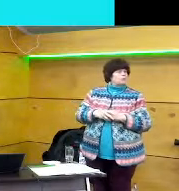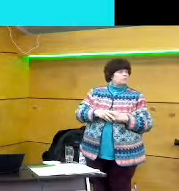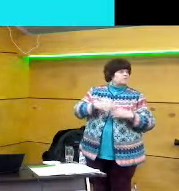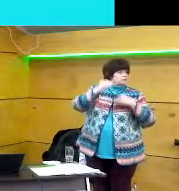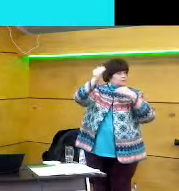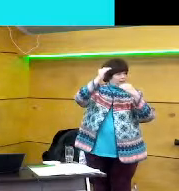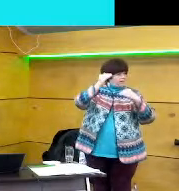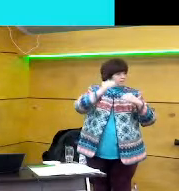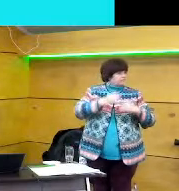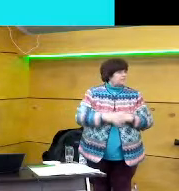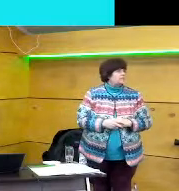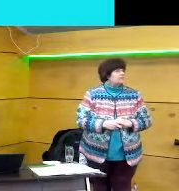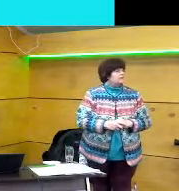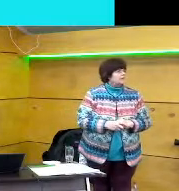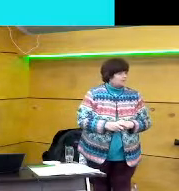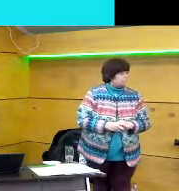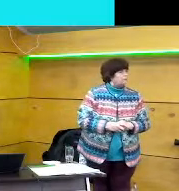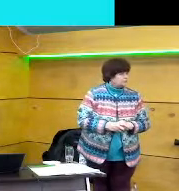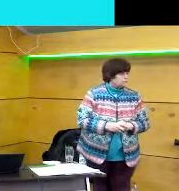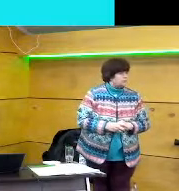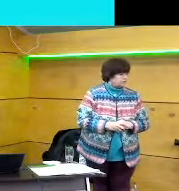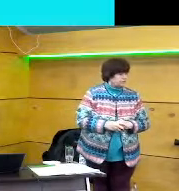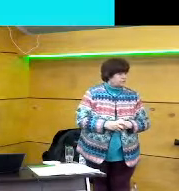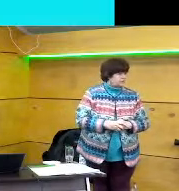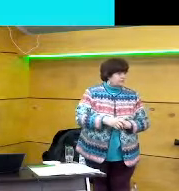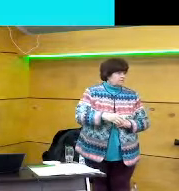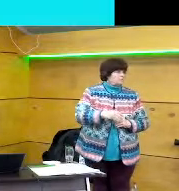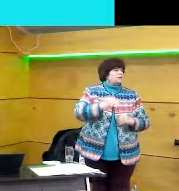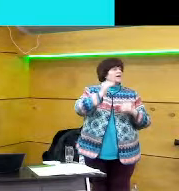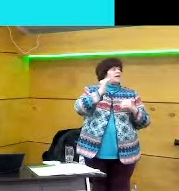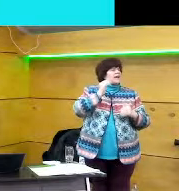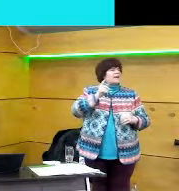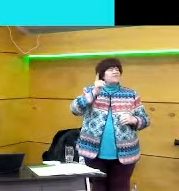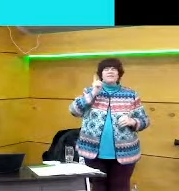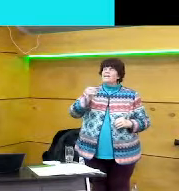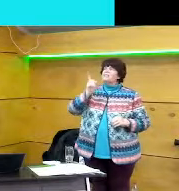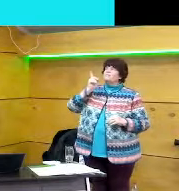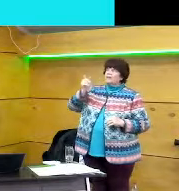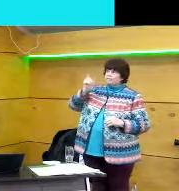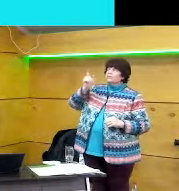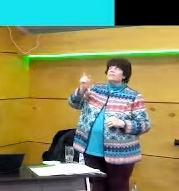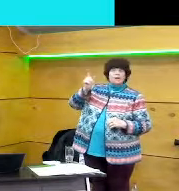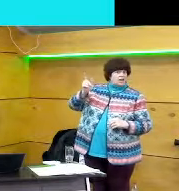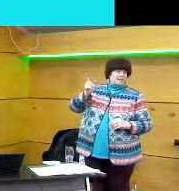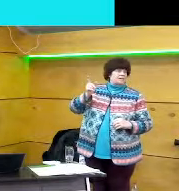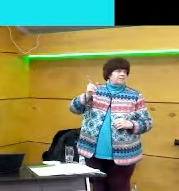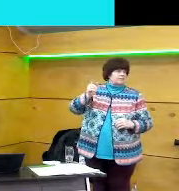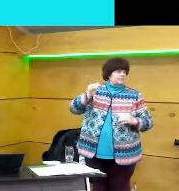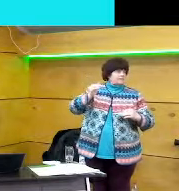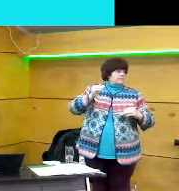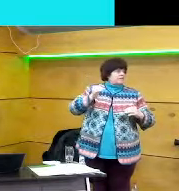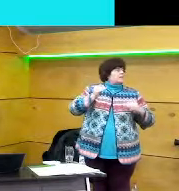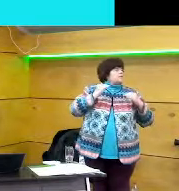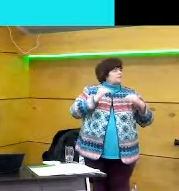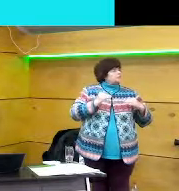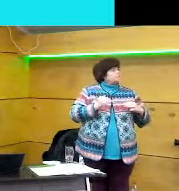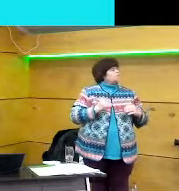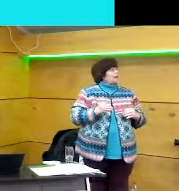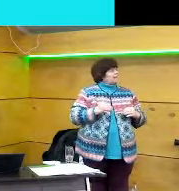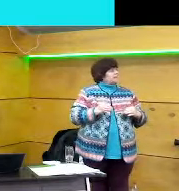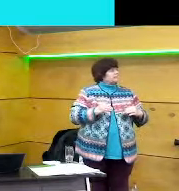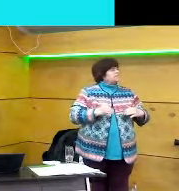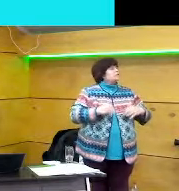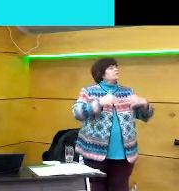simple poems don't have a lot of punctuation. But at the end of every line, they